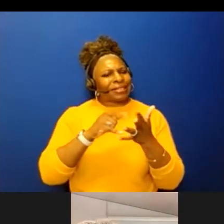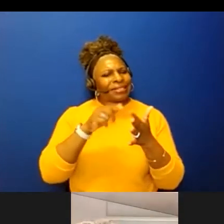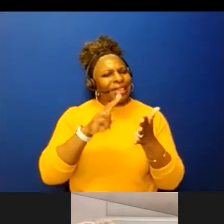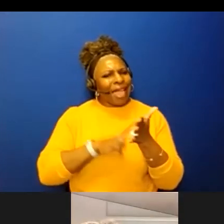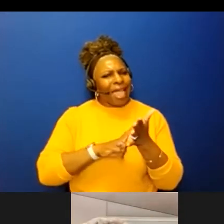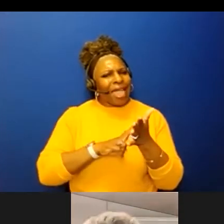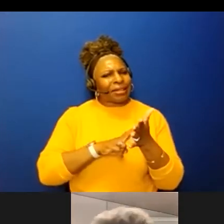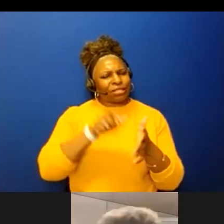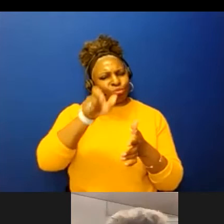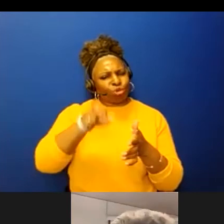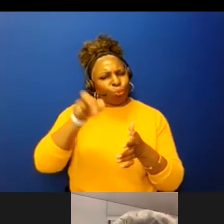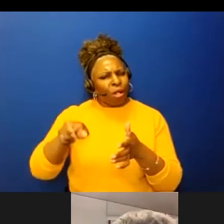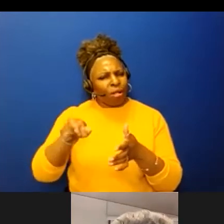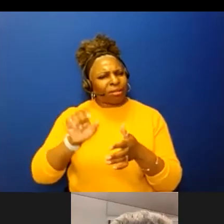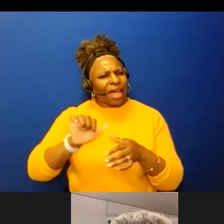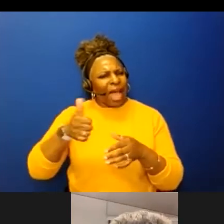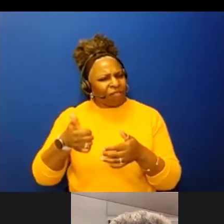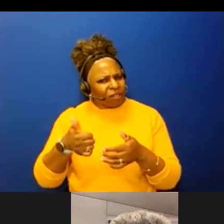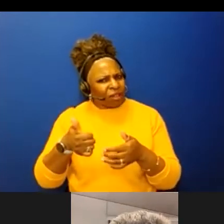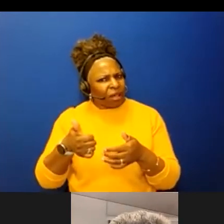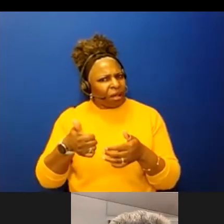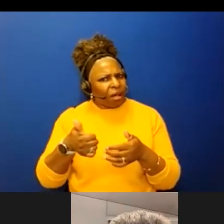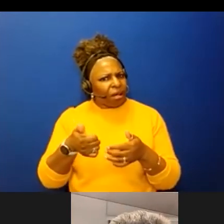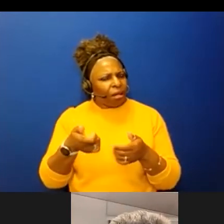been a teacher for about 6 years, I take my hat off to